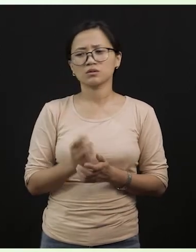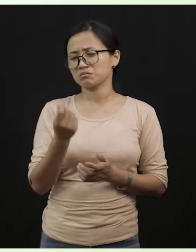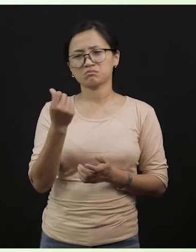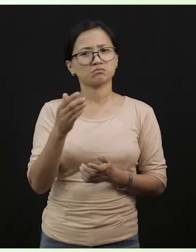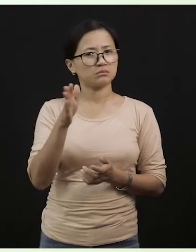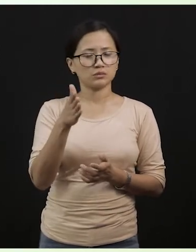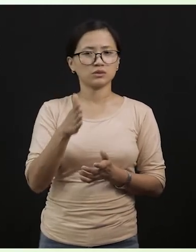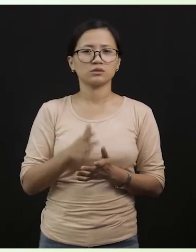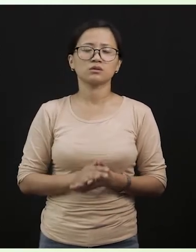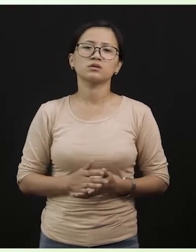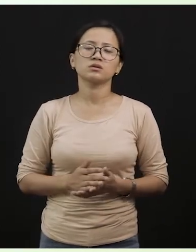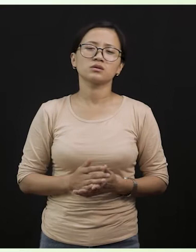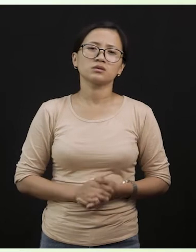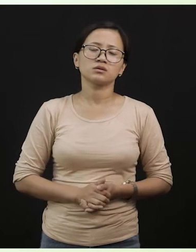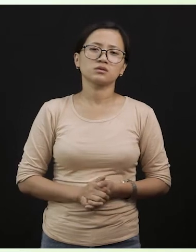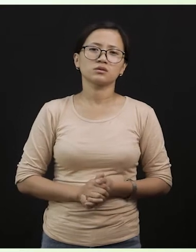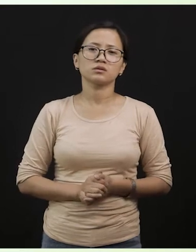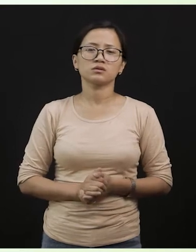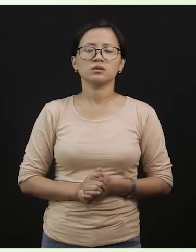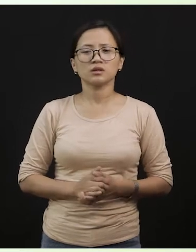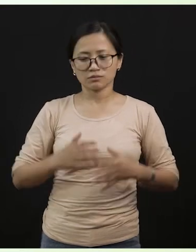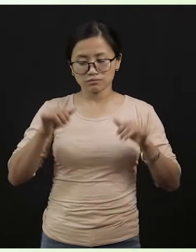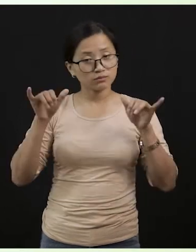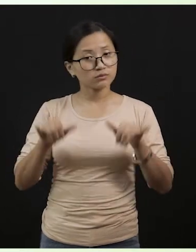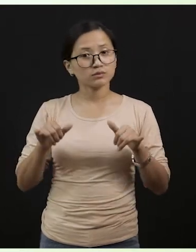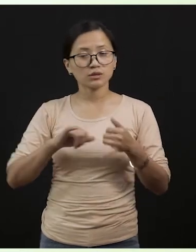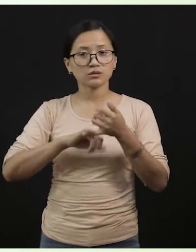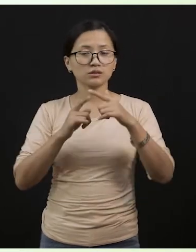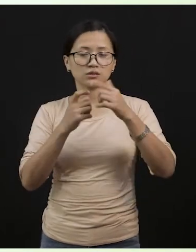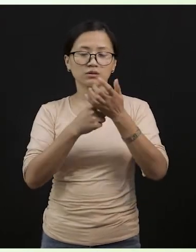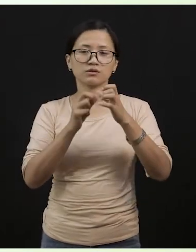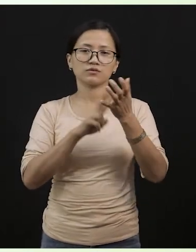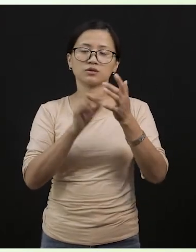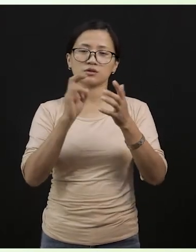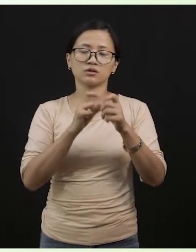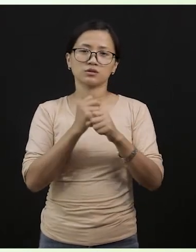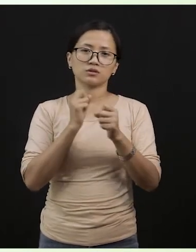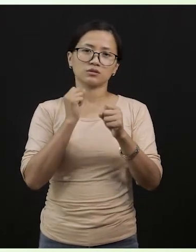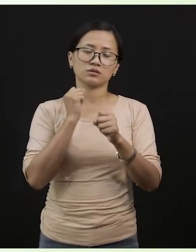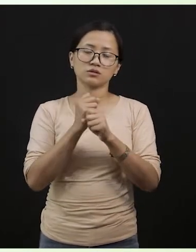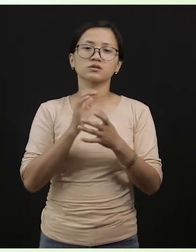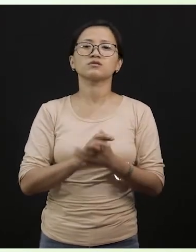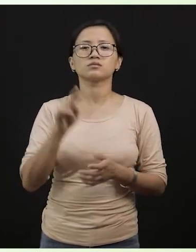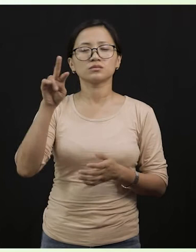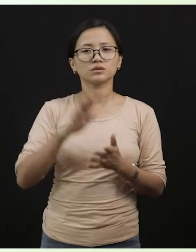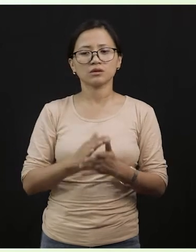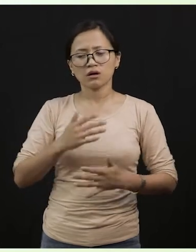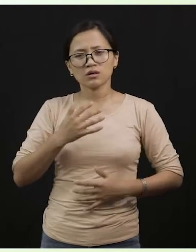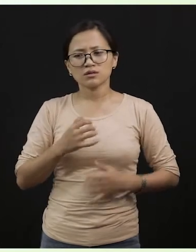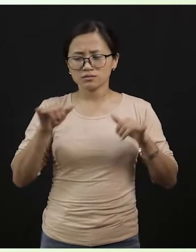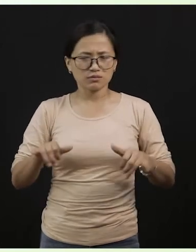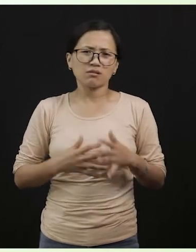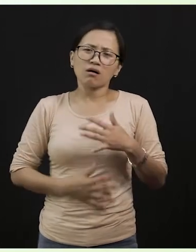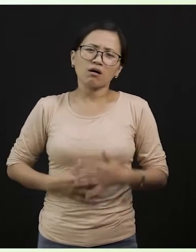They might be starving. Starving means staying hungry. Okay, they might be starving. So that is what we should realize.